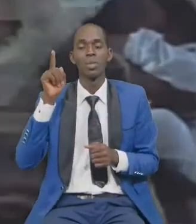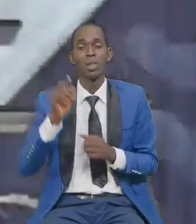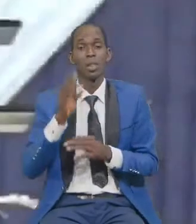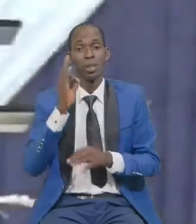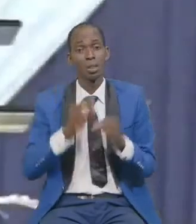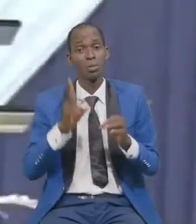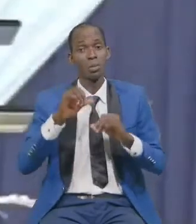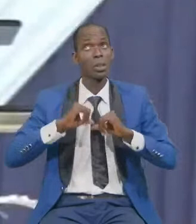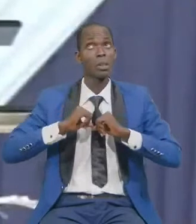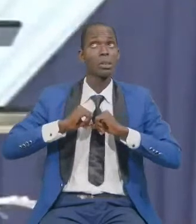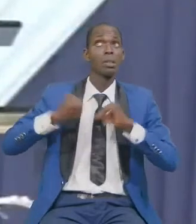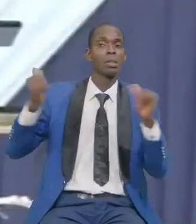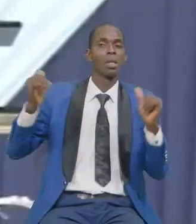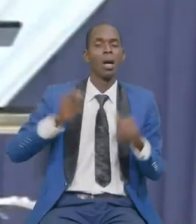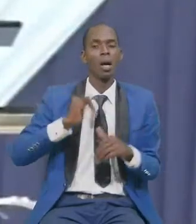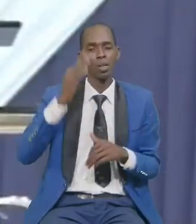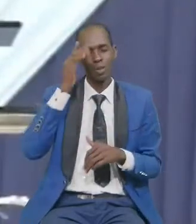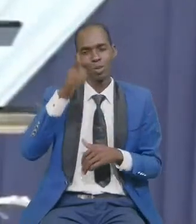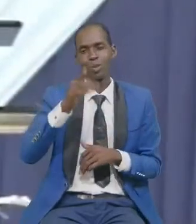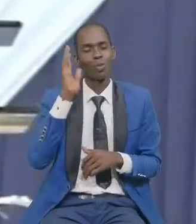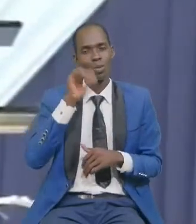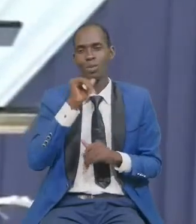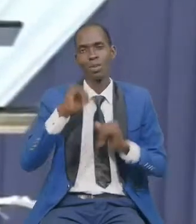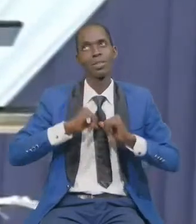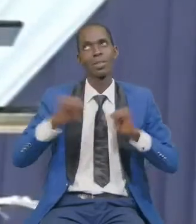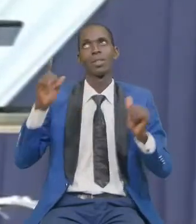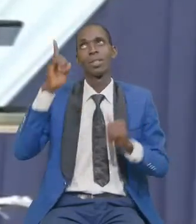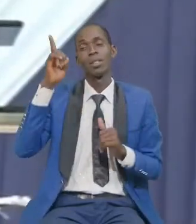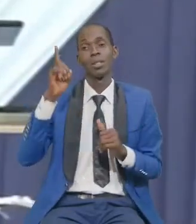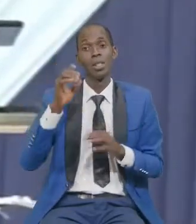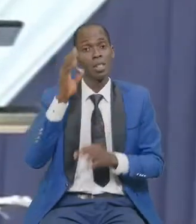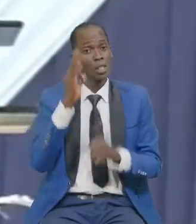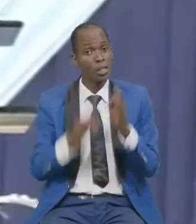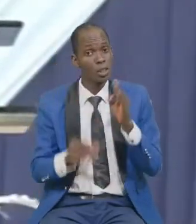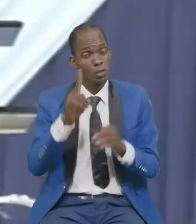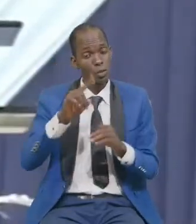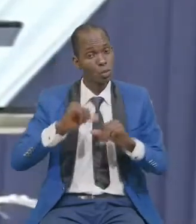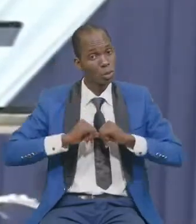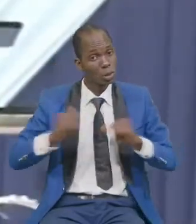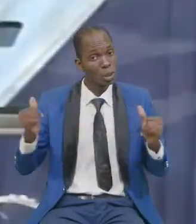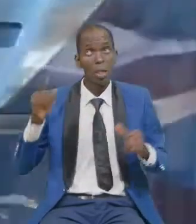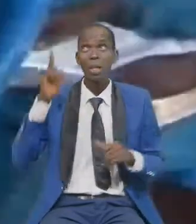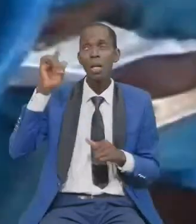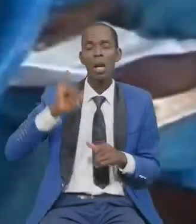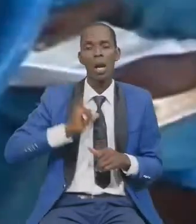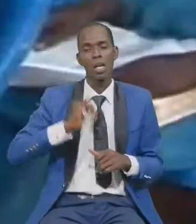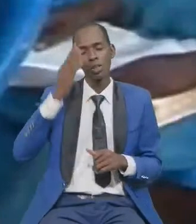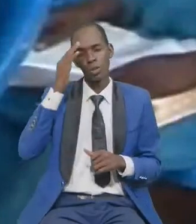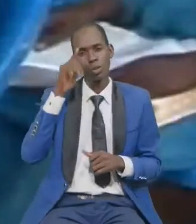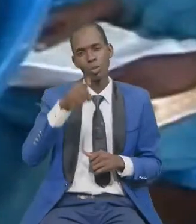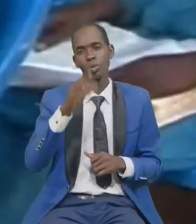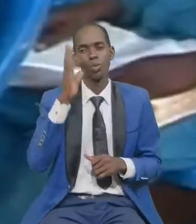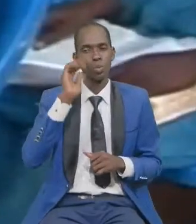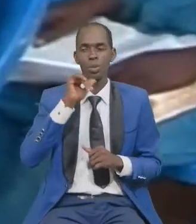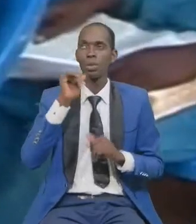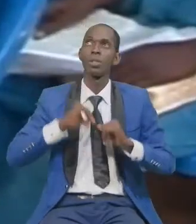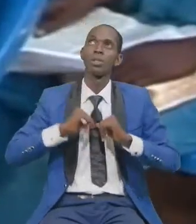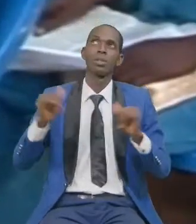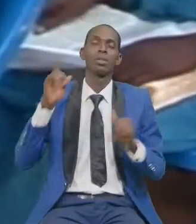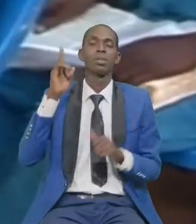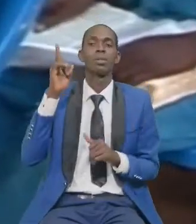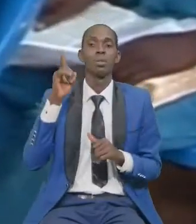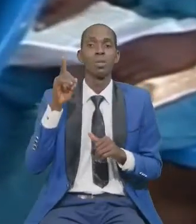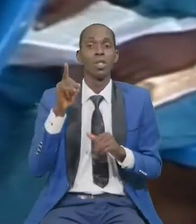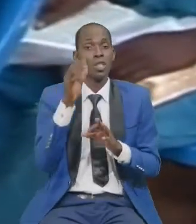deny him, I know you will not deny him. I said if you deny him, I know you will not deny him. If you deny